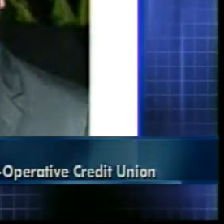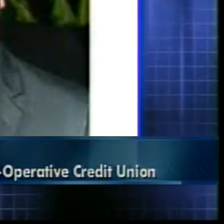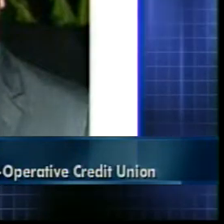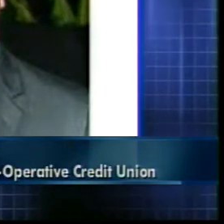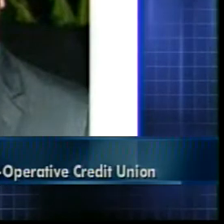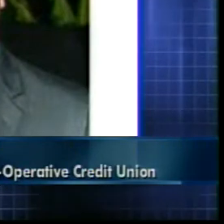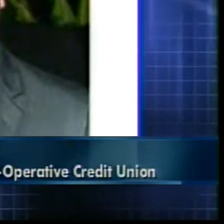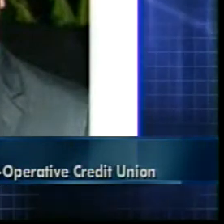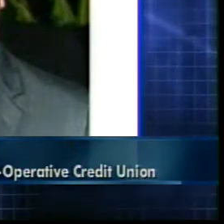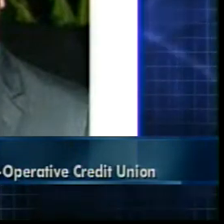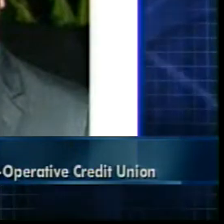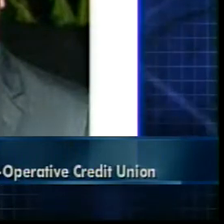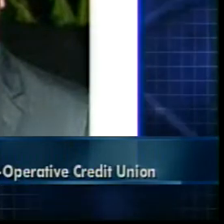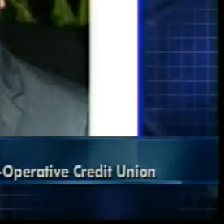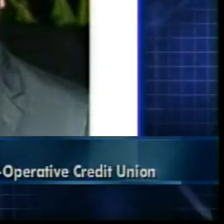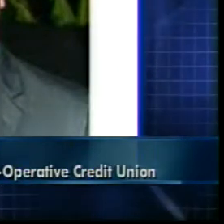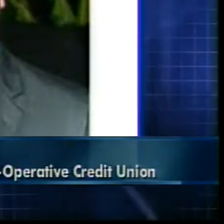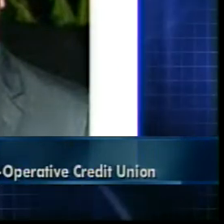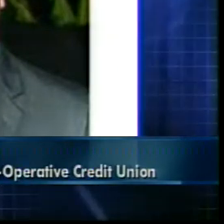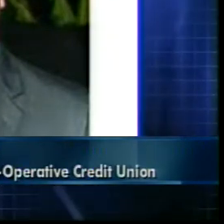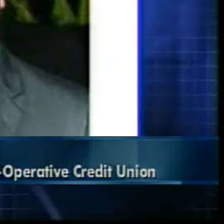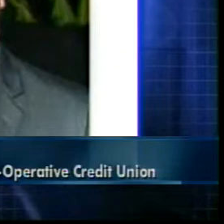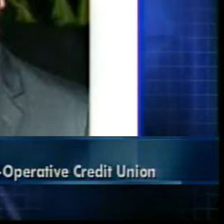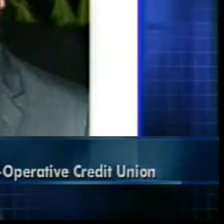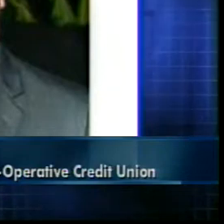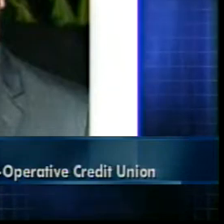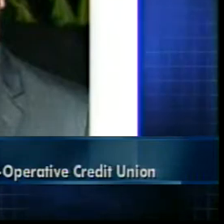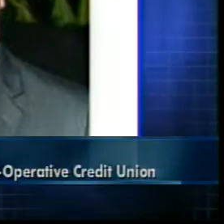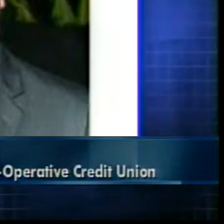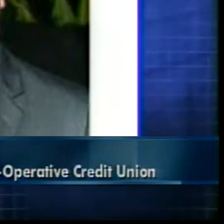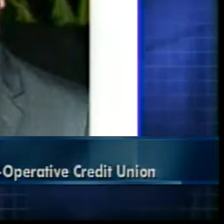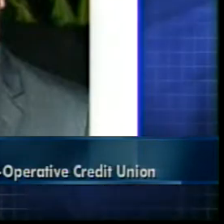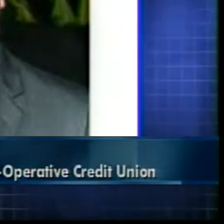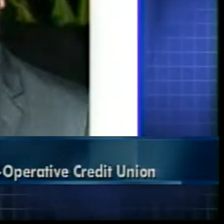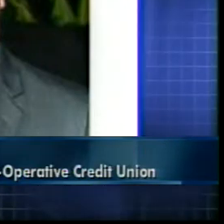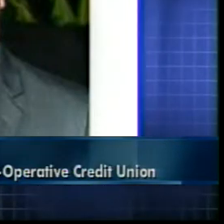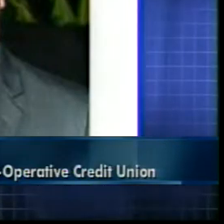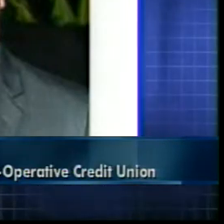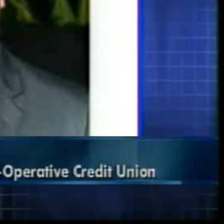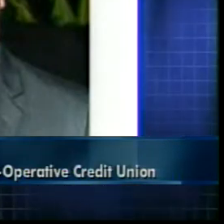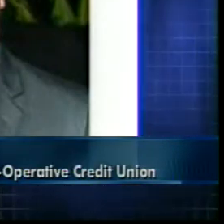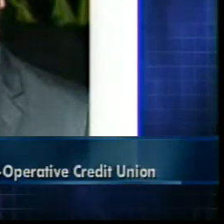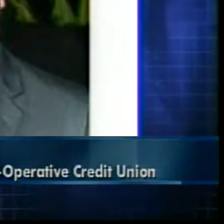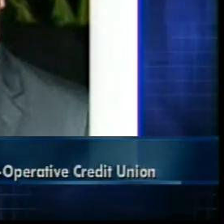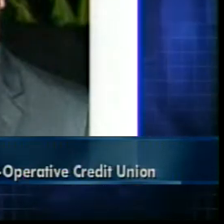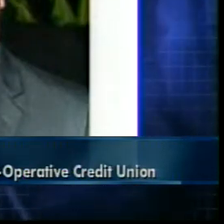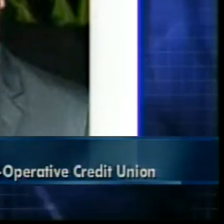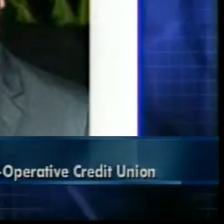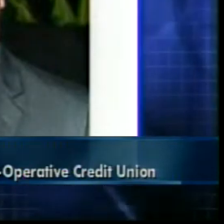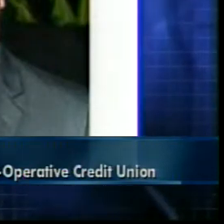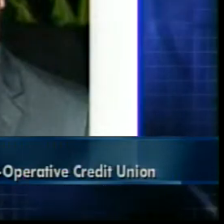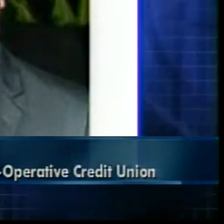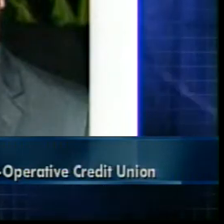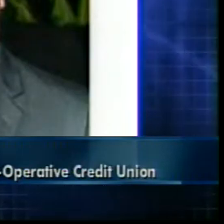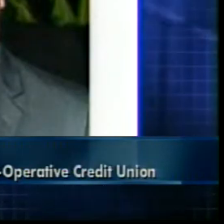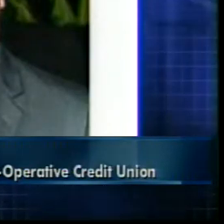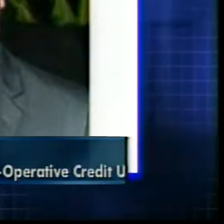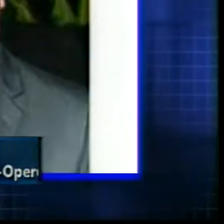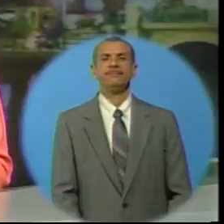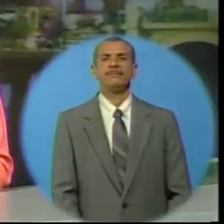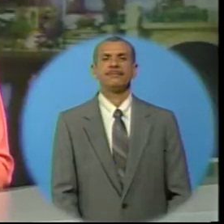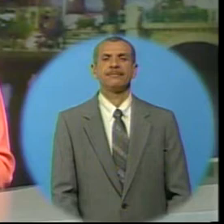those instances, we communicate out to our members. And in this instance, that was not one of the situations that we've actually established a strategic alliance